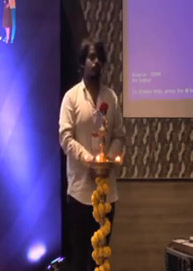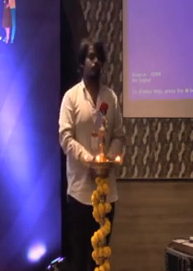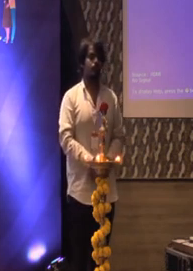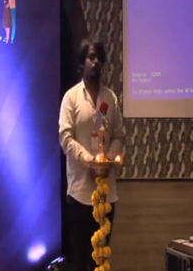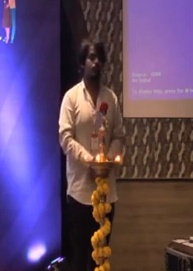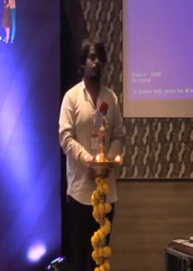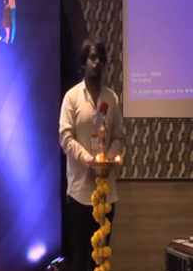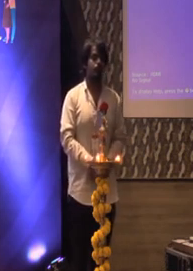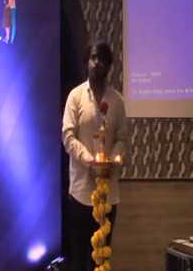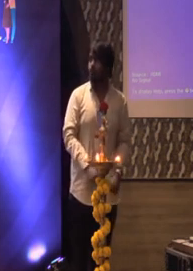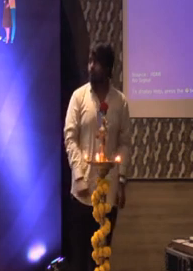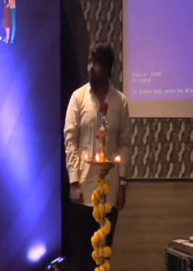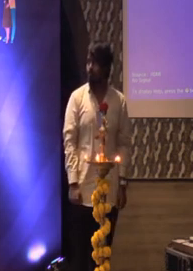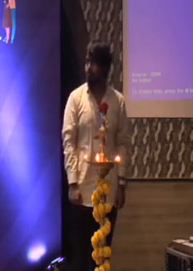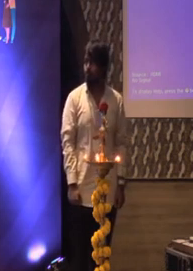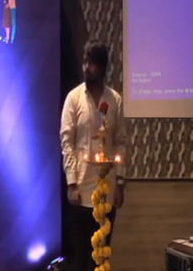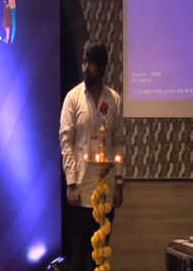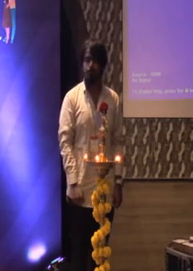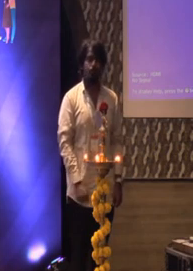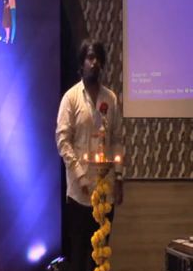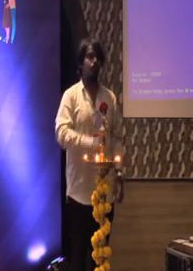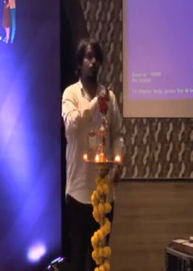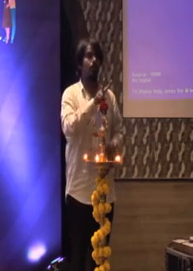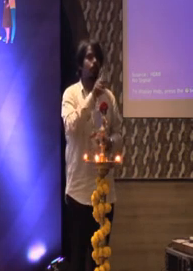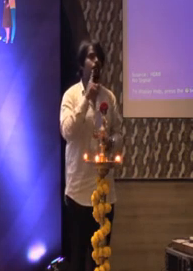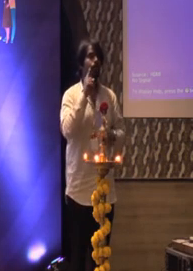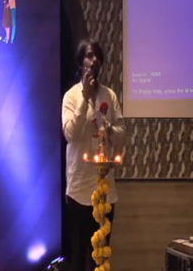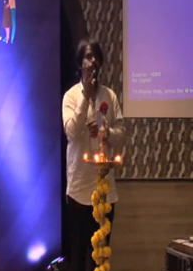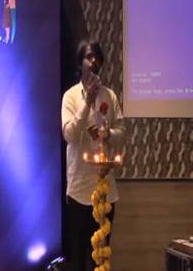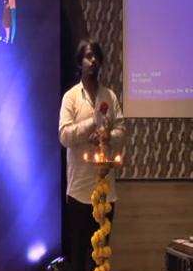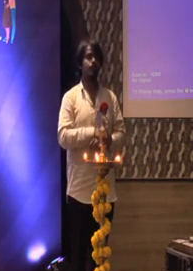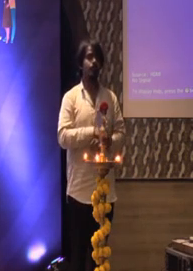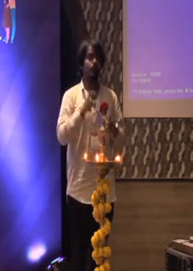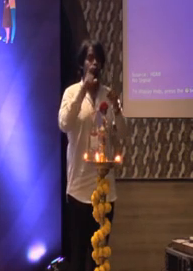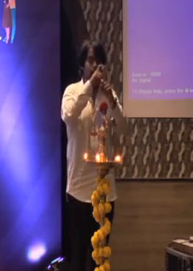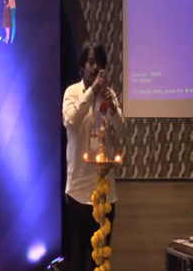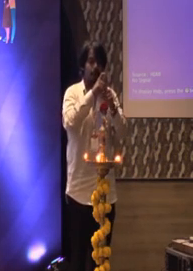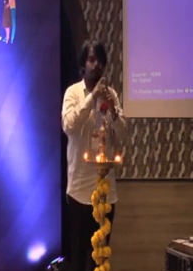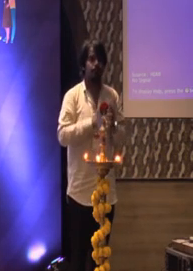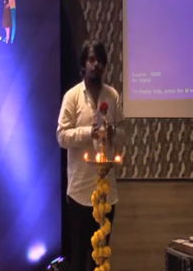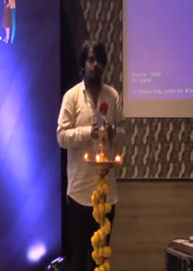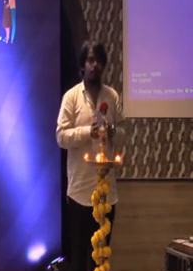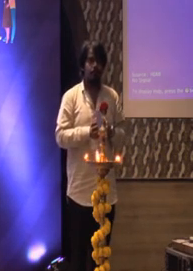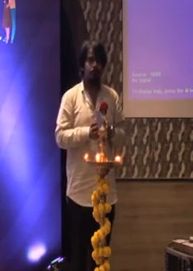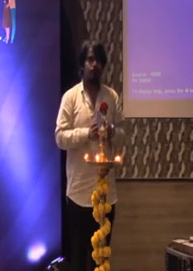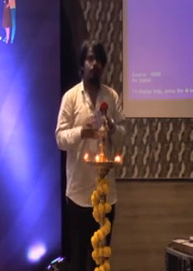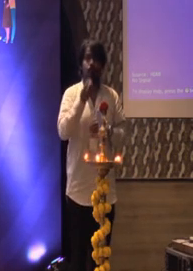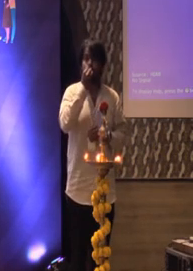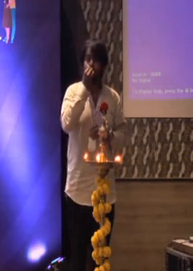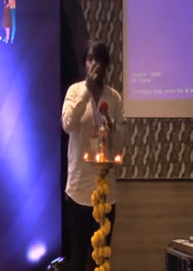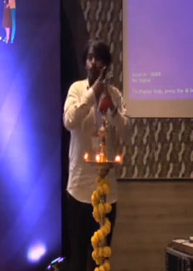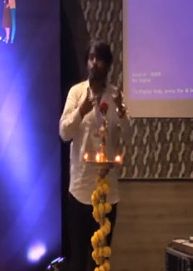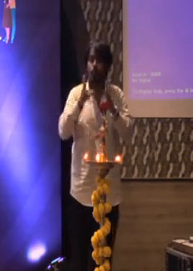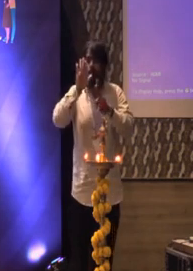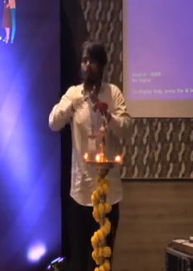uh so vitamin d is a vitamin which cannot be acquired from any of the food items